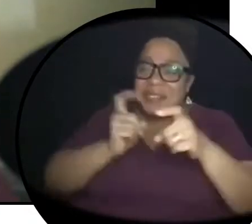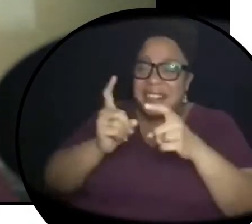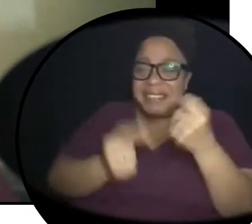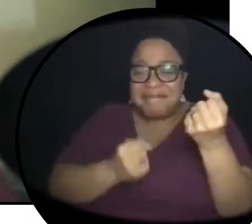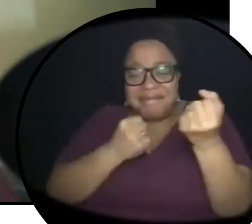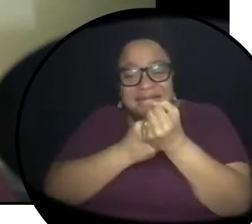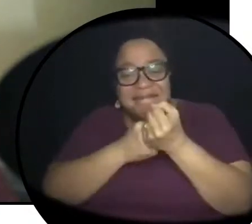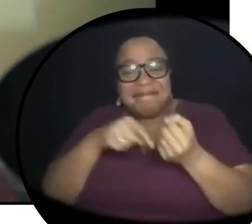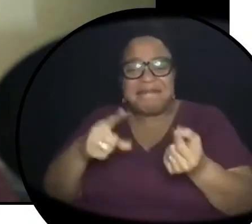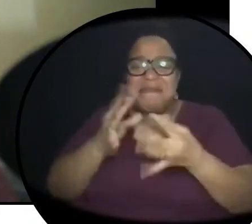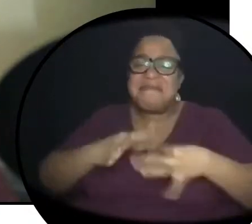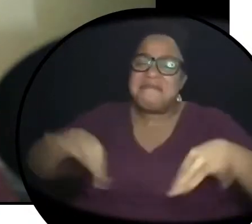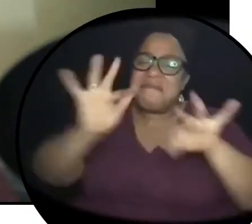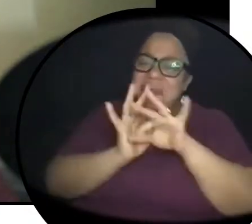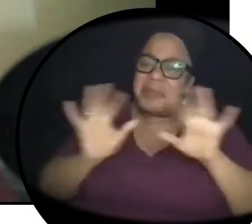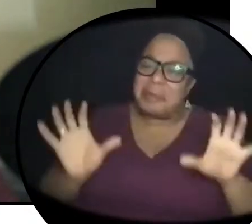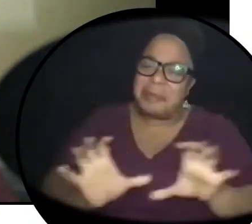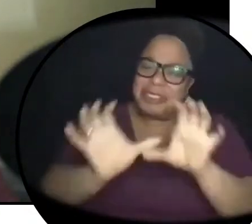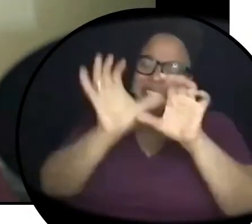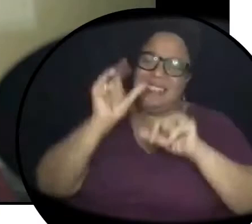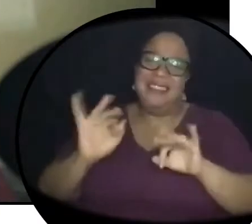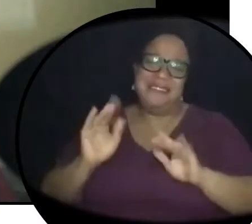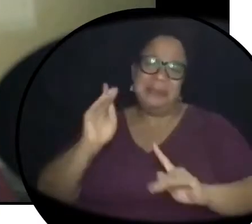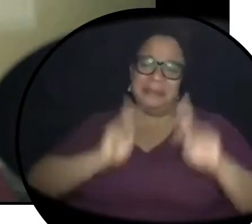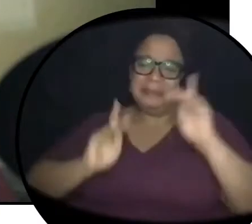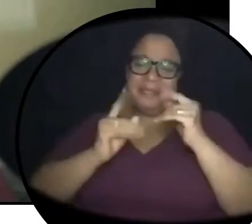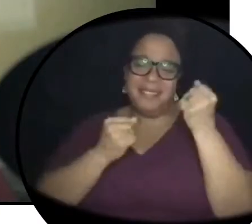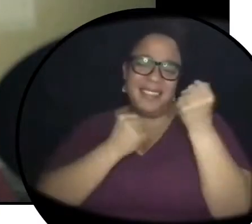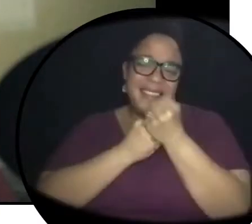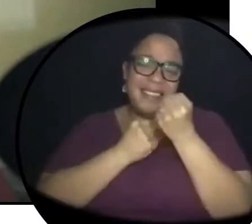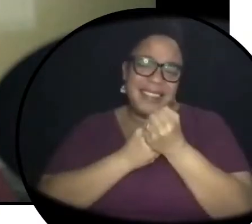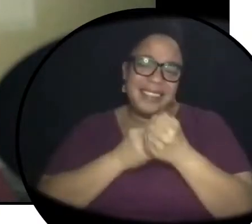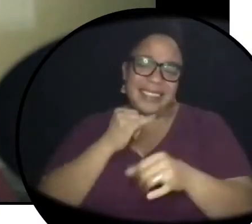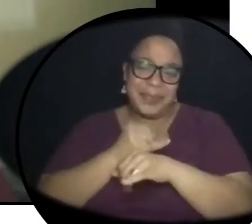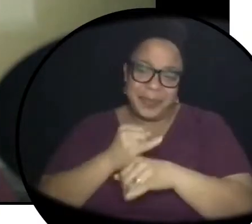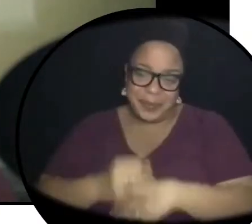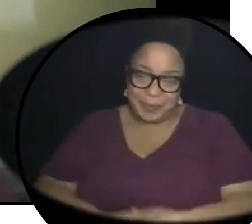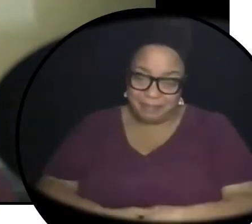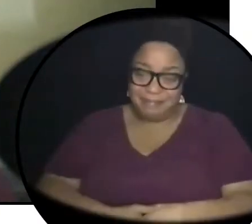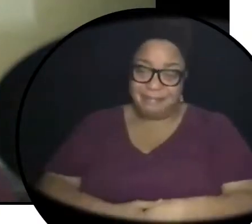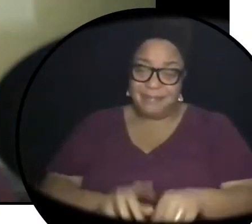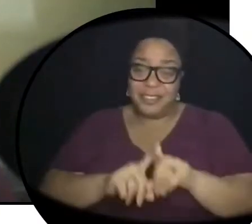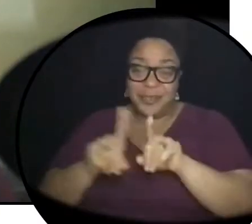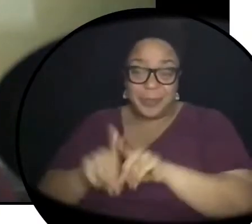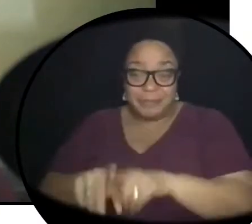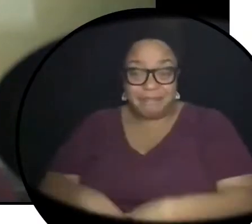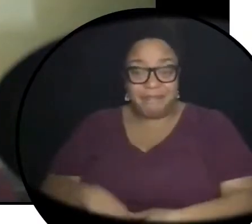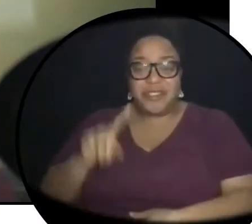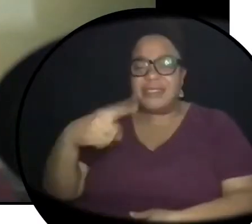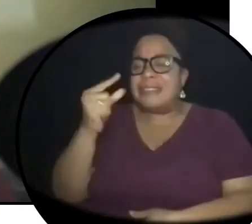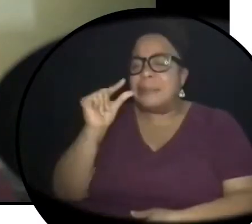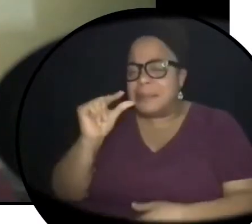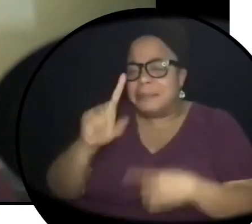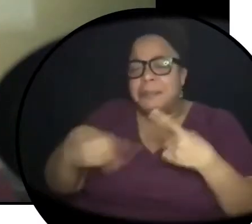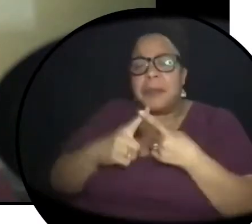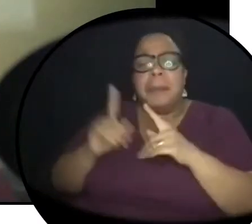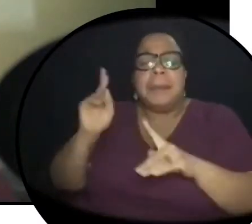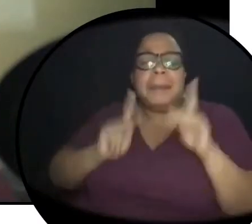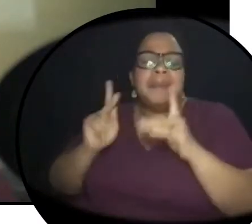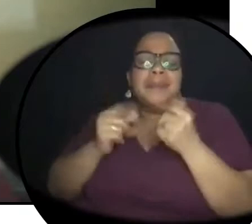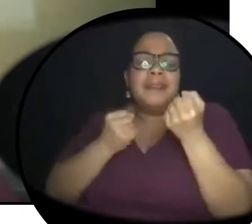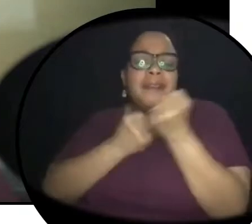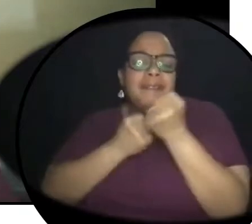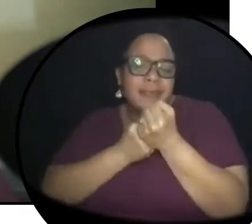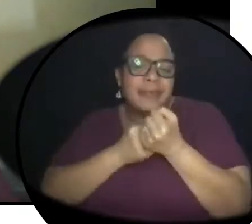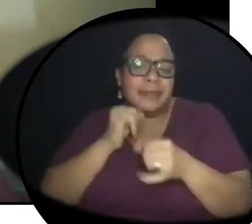the abolitionist dreaming that we have here in Mississippi. And some people may know that it takes a lot to dream that way in Mississippi, but